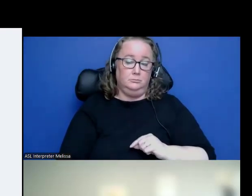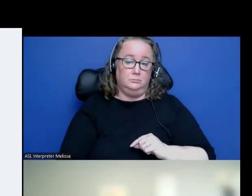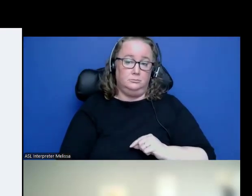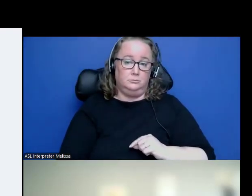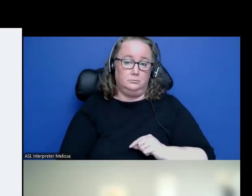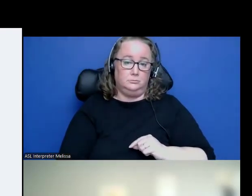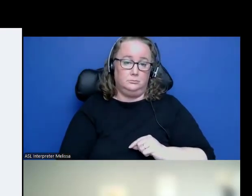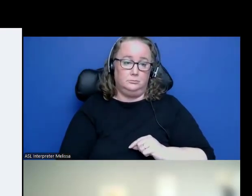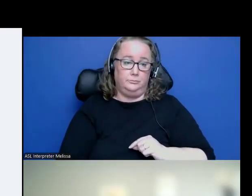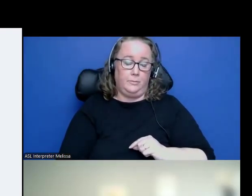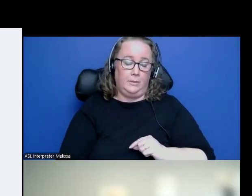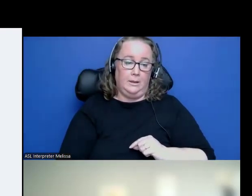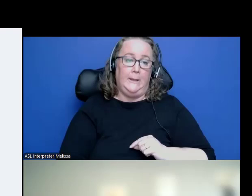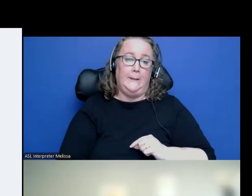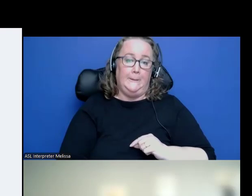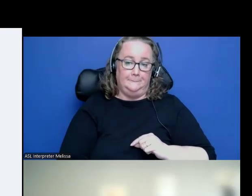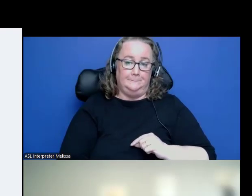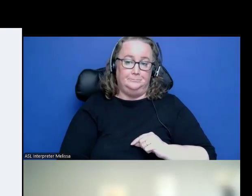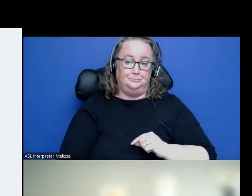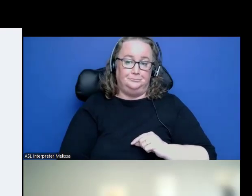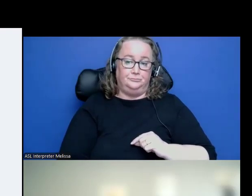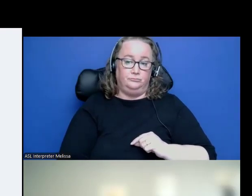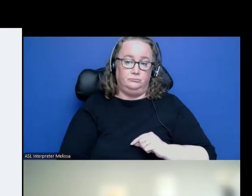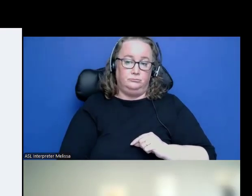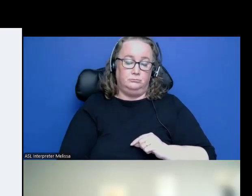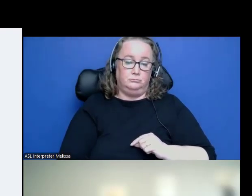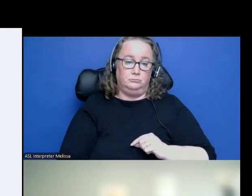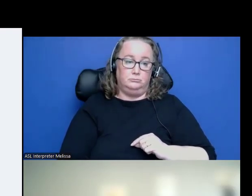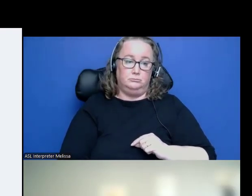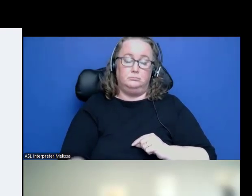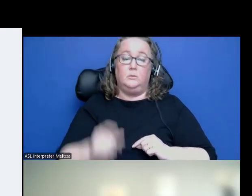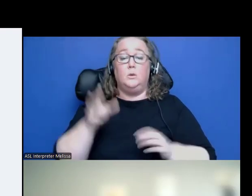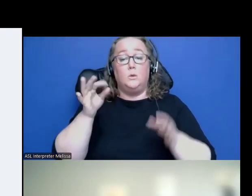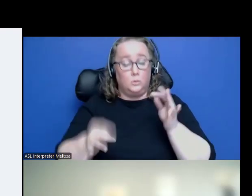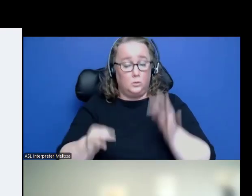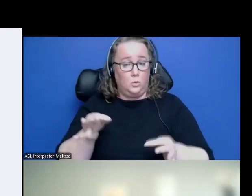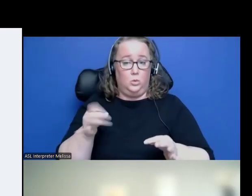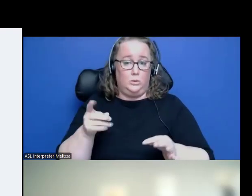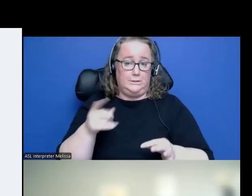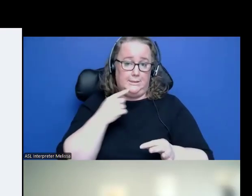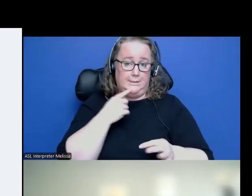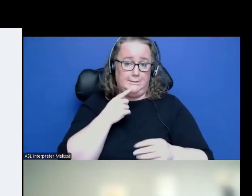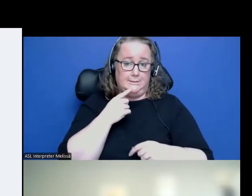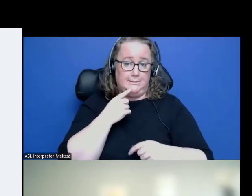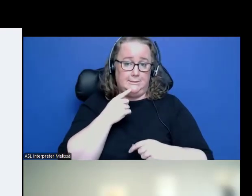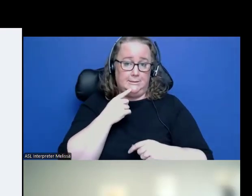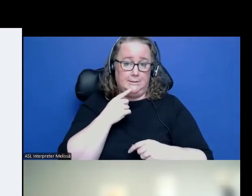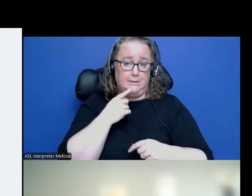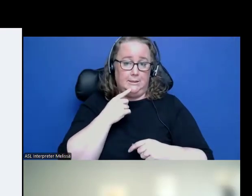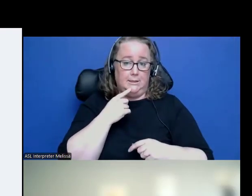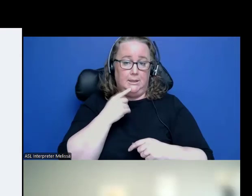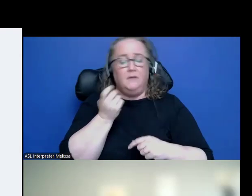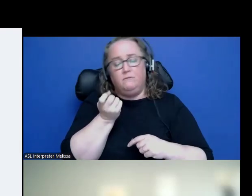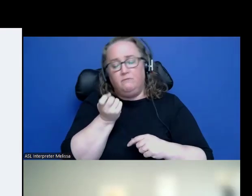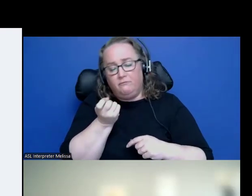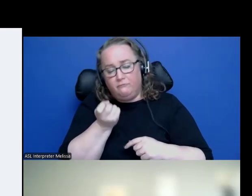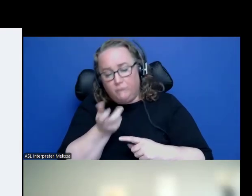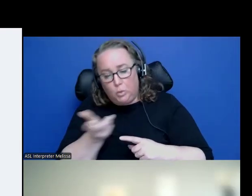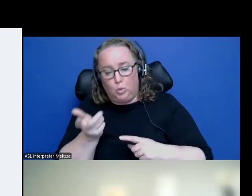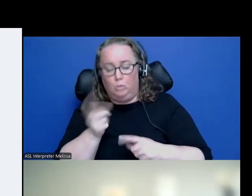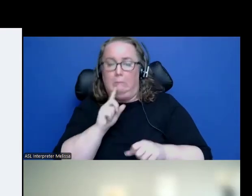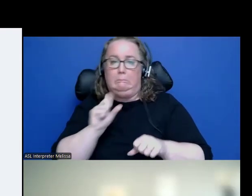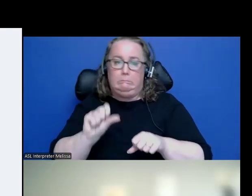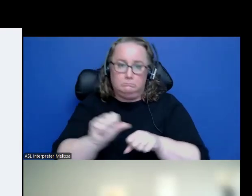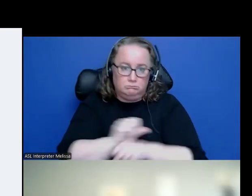court-ordered treatment plans. The court stated that there are few legitimate medical